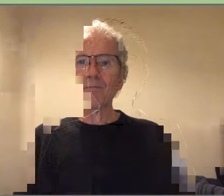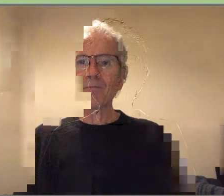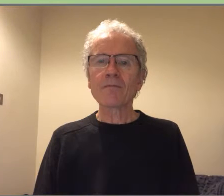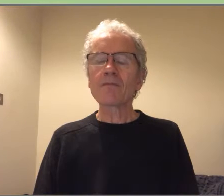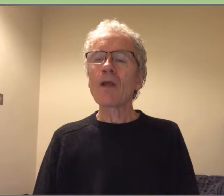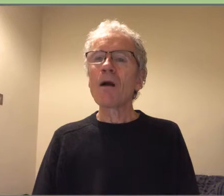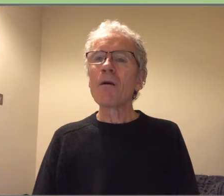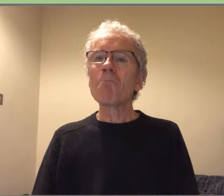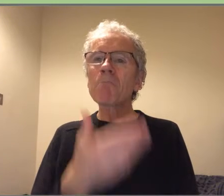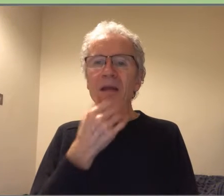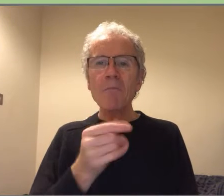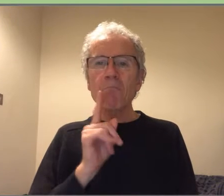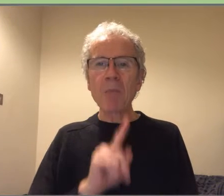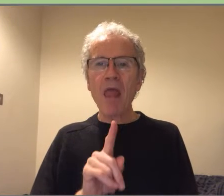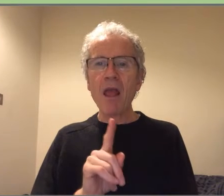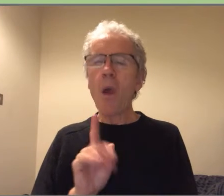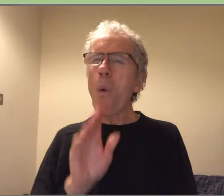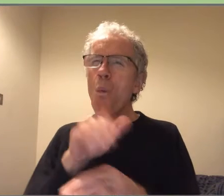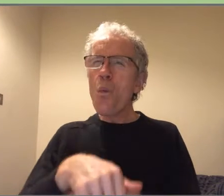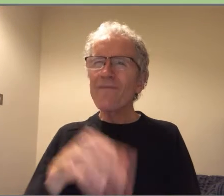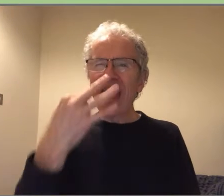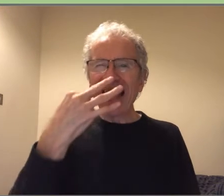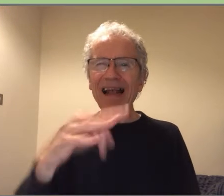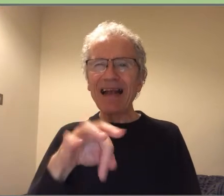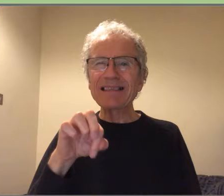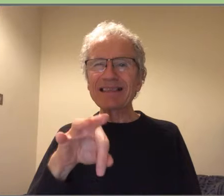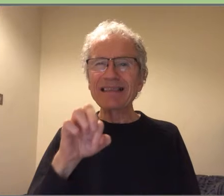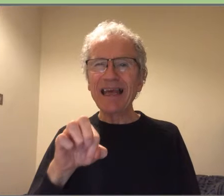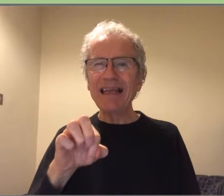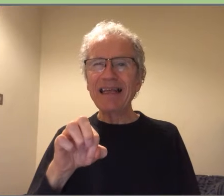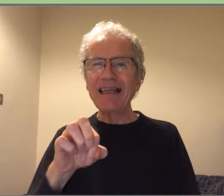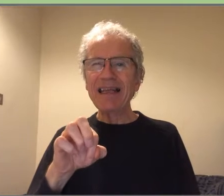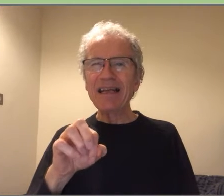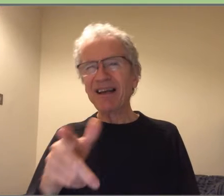The vaccine will be offered in age and risk order.